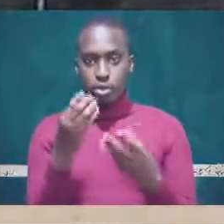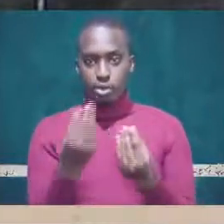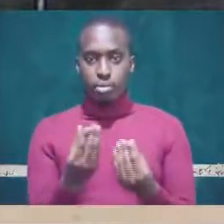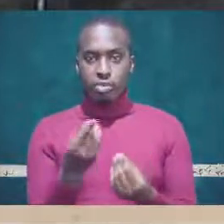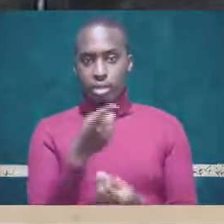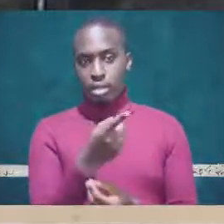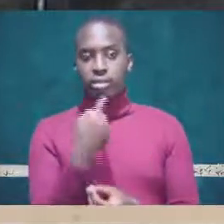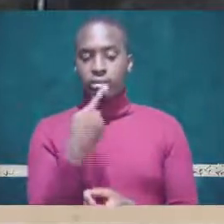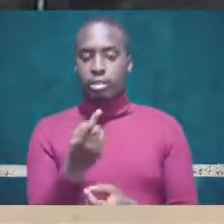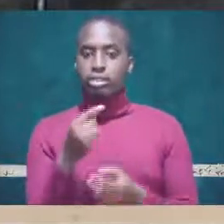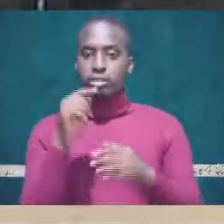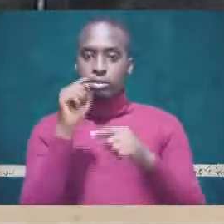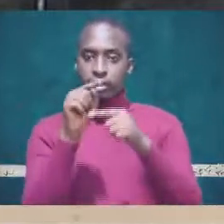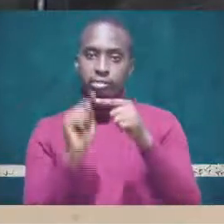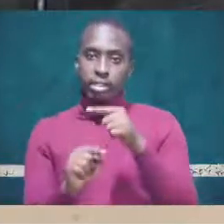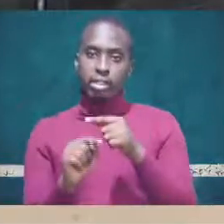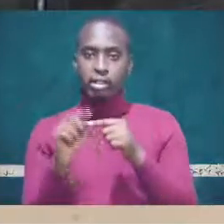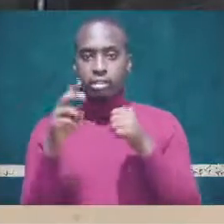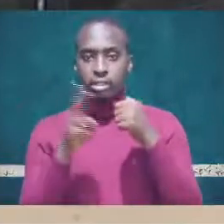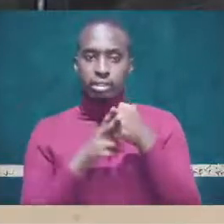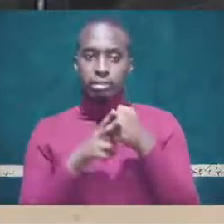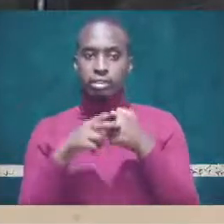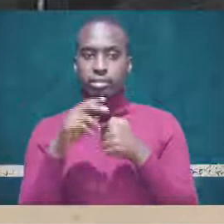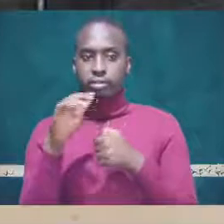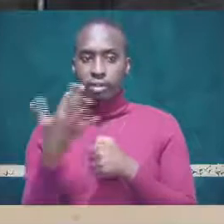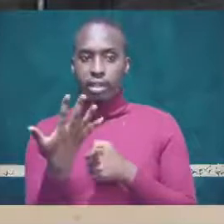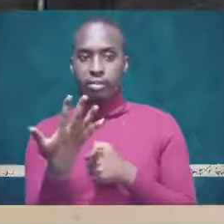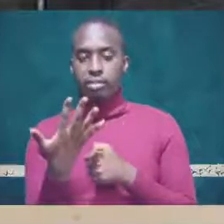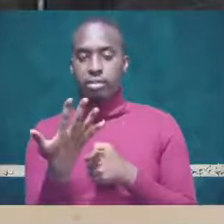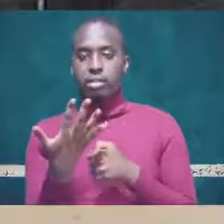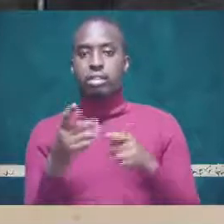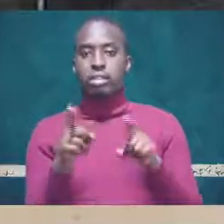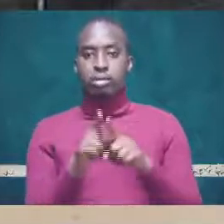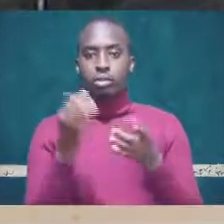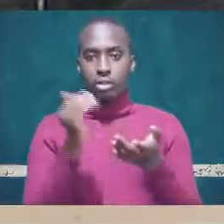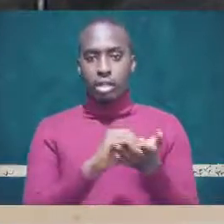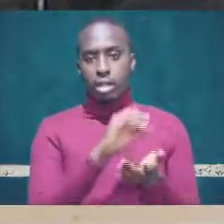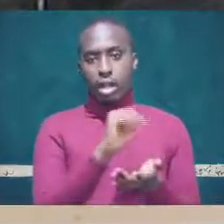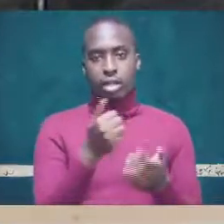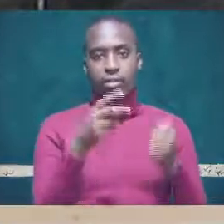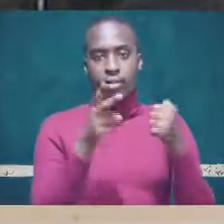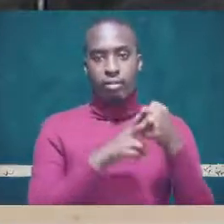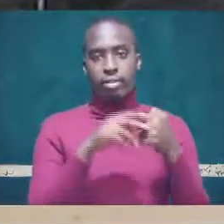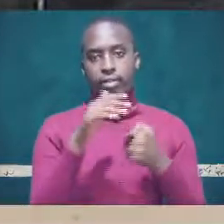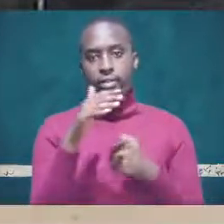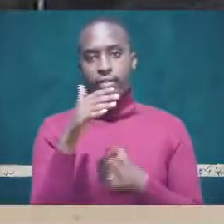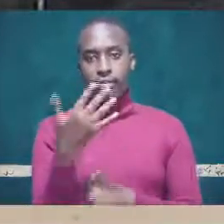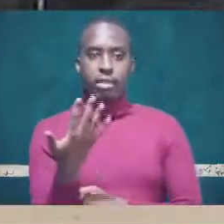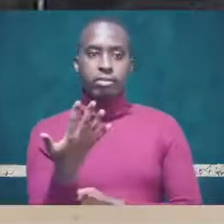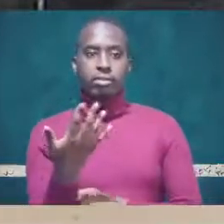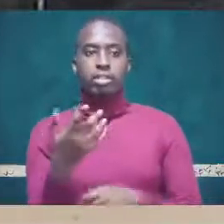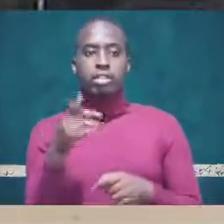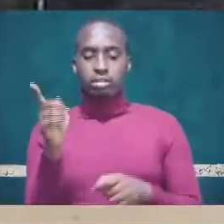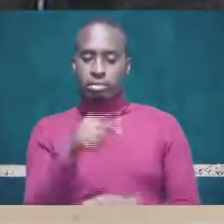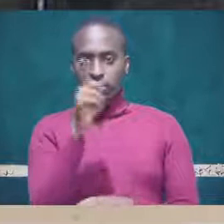it means we divide this side by 75. We also divide this side by 75. So this cancels